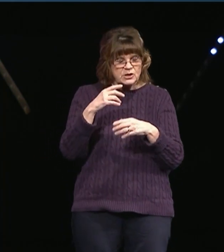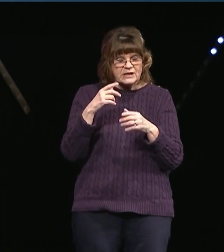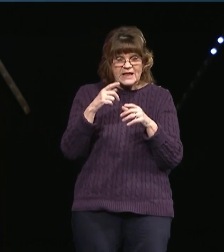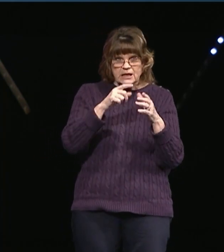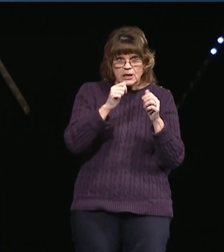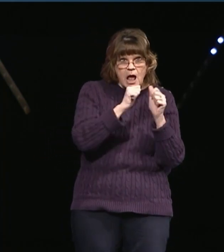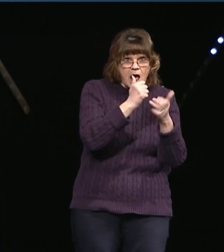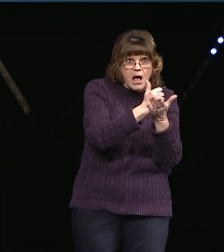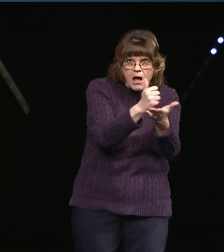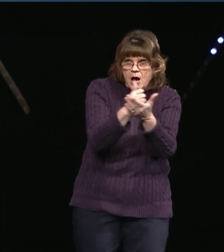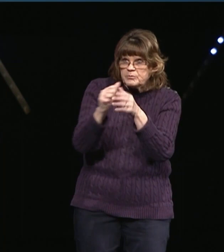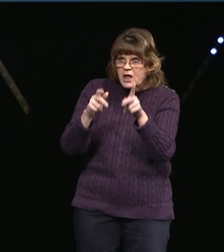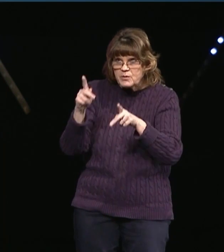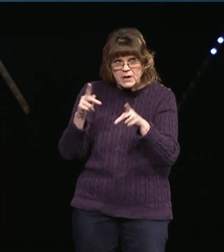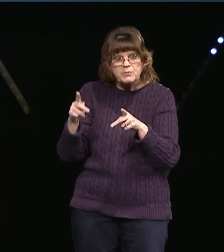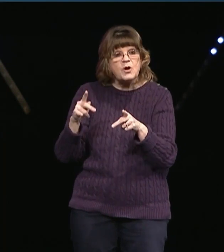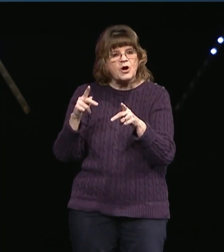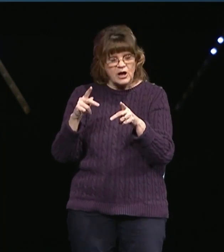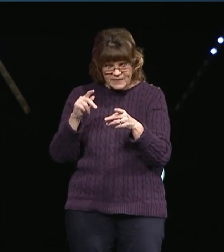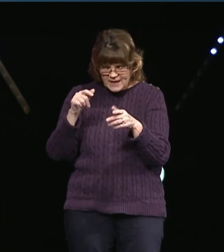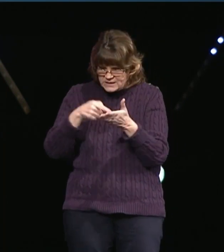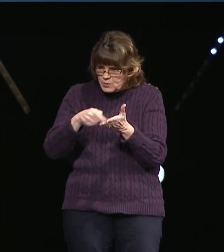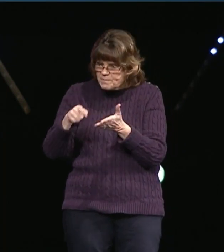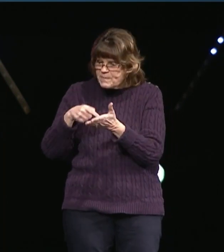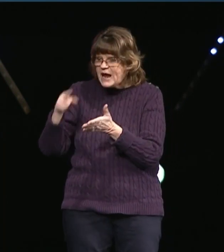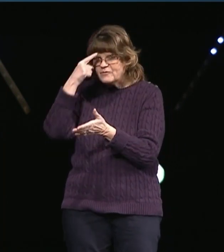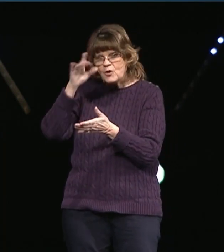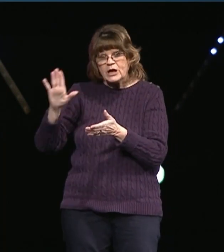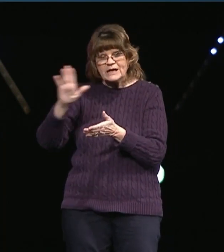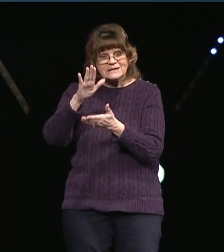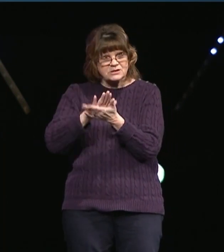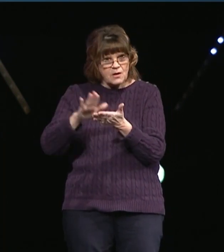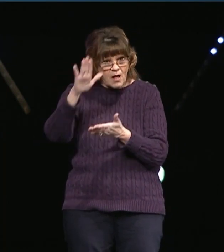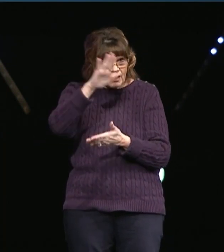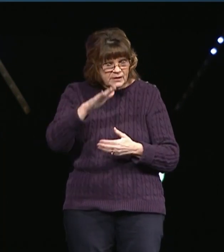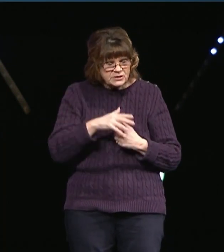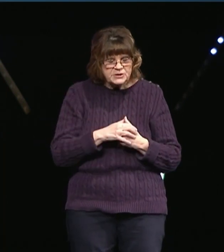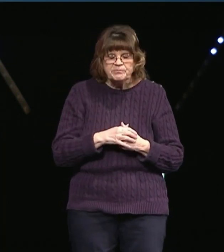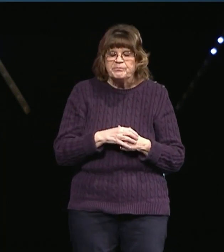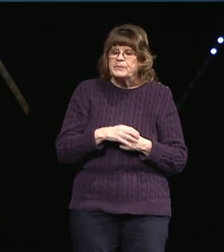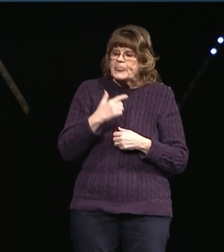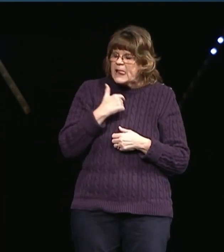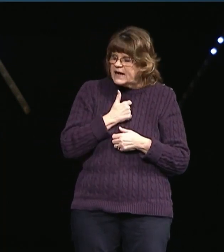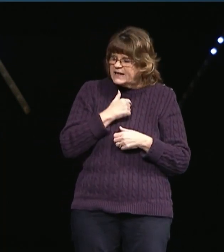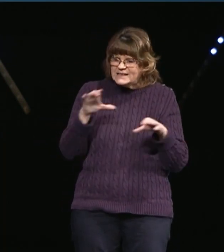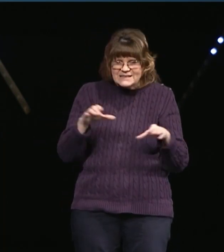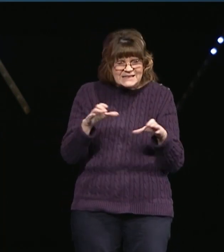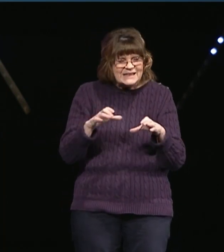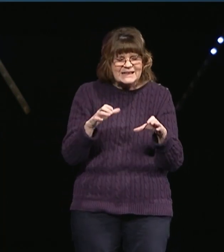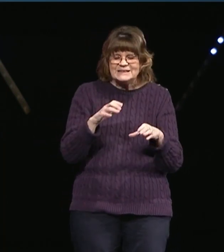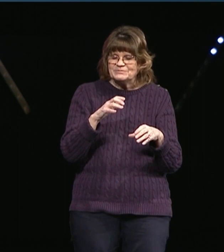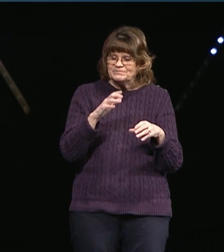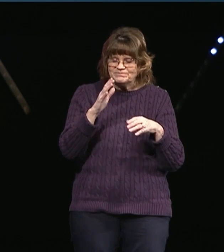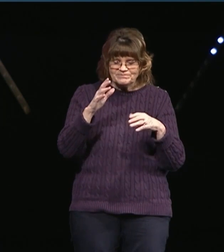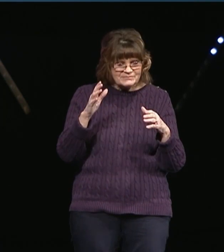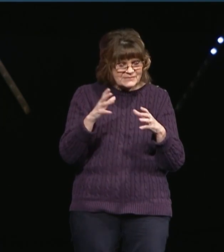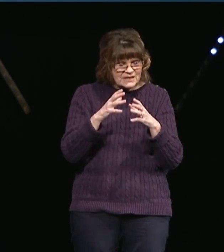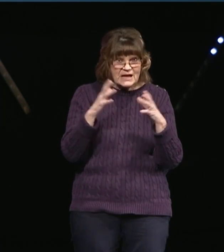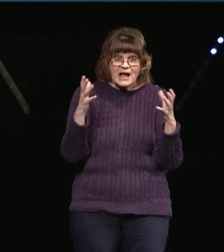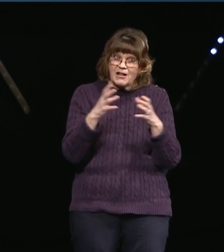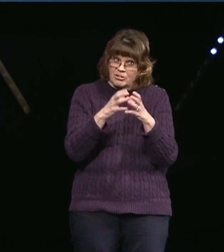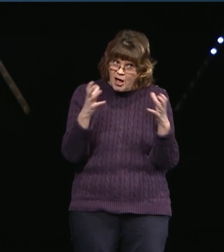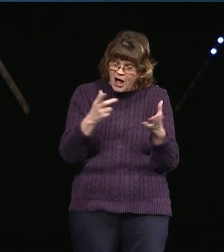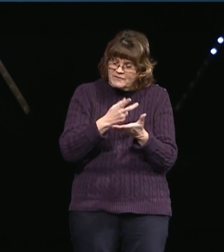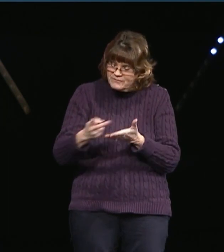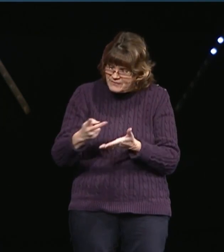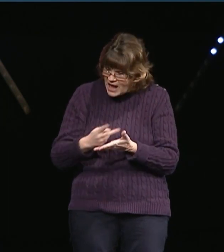education. Dennis filled his life with out-of-the-ordinary choices and accomplishments. He also had a lot of failures along